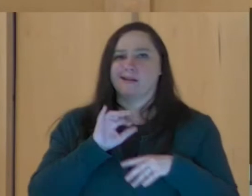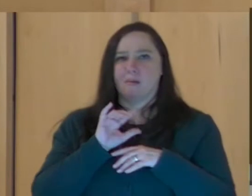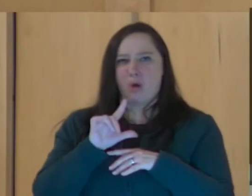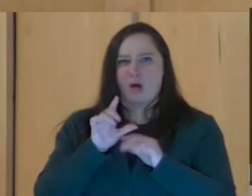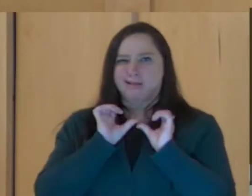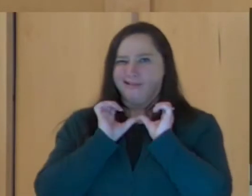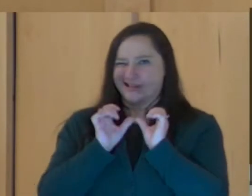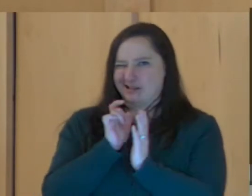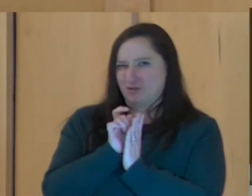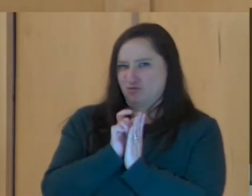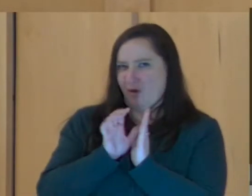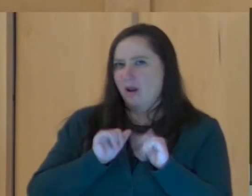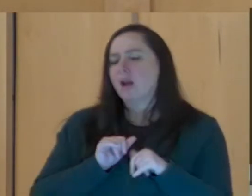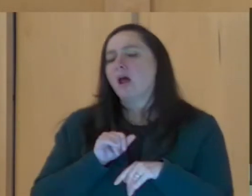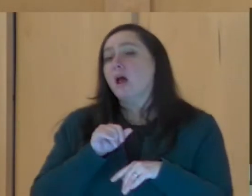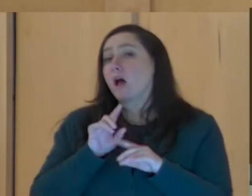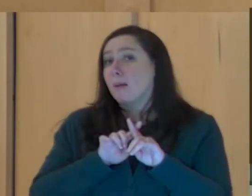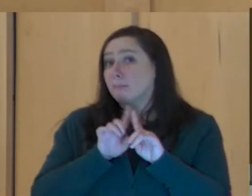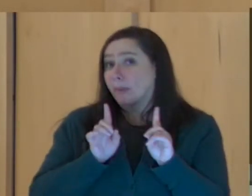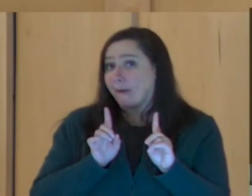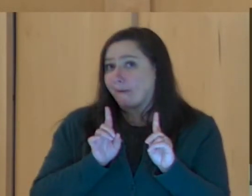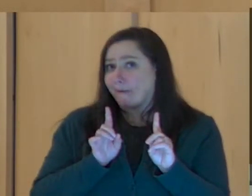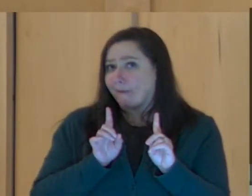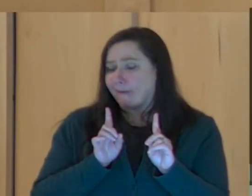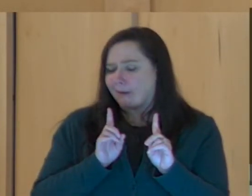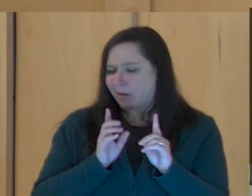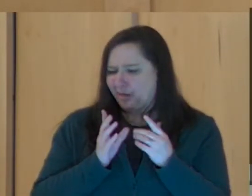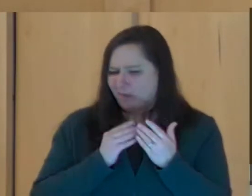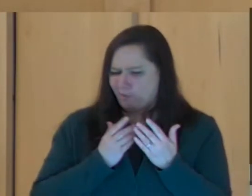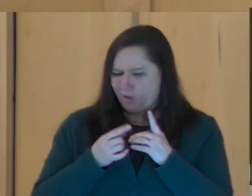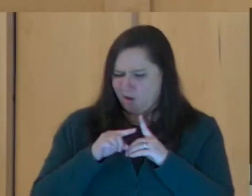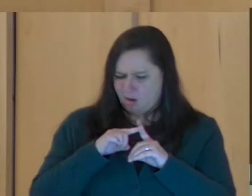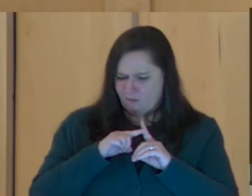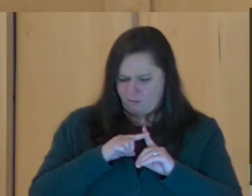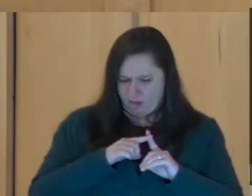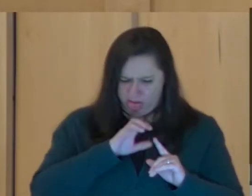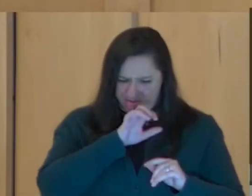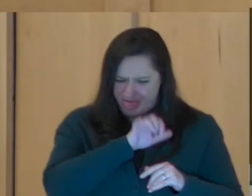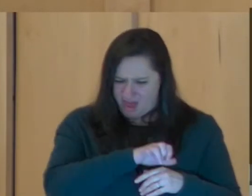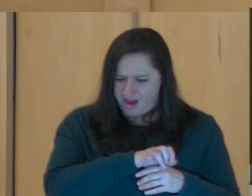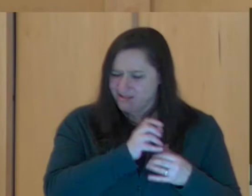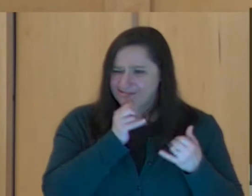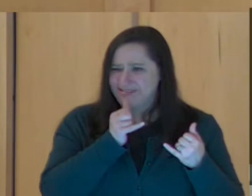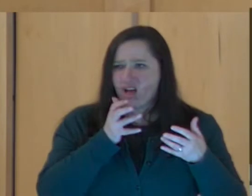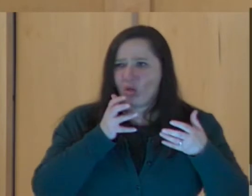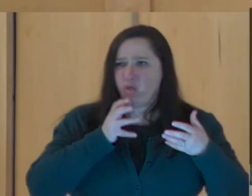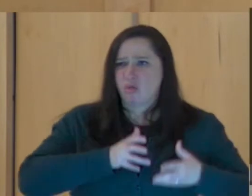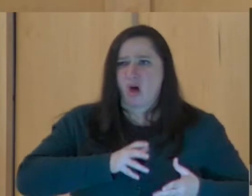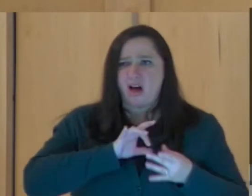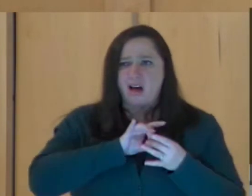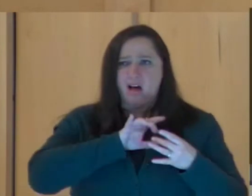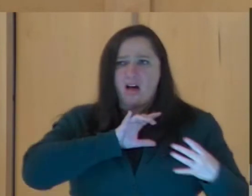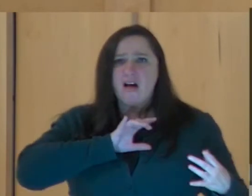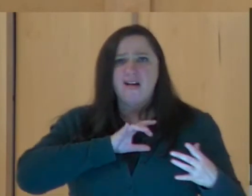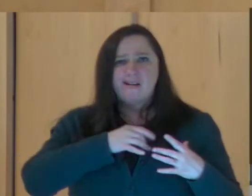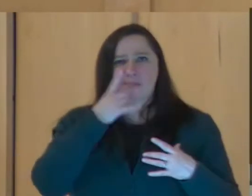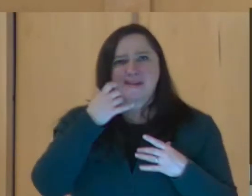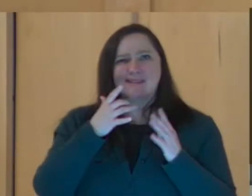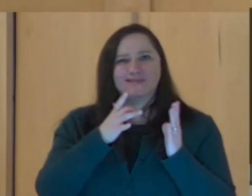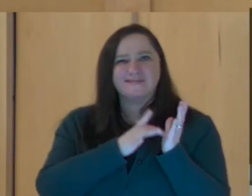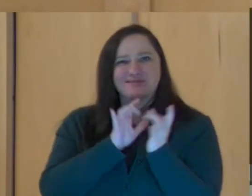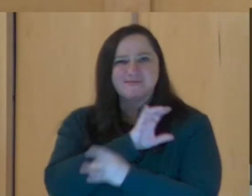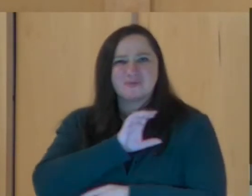"But whatever were gains for me, I now consider loss for the sake of Christ. What is